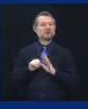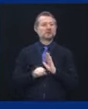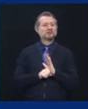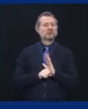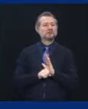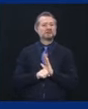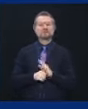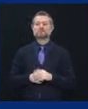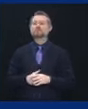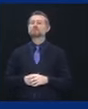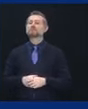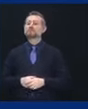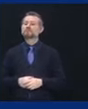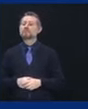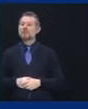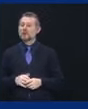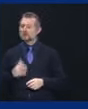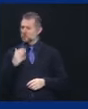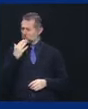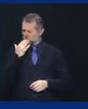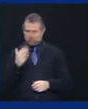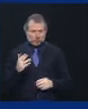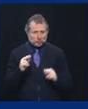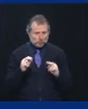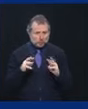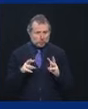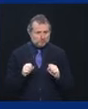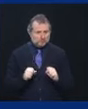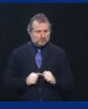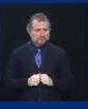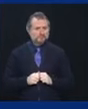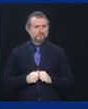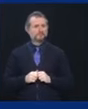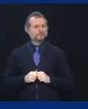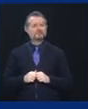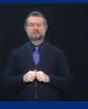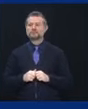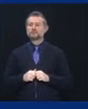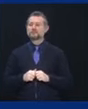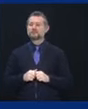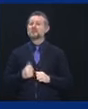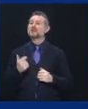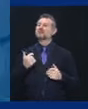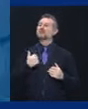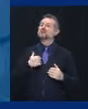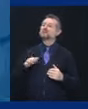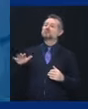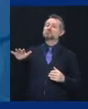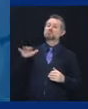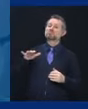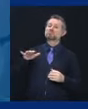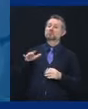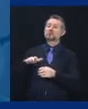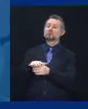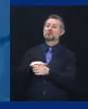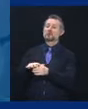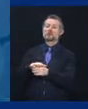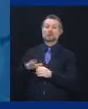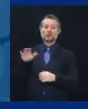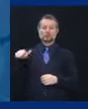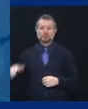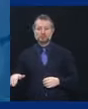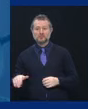And that is good news. It's in different rates of decline in different parts of the